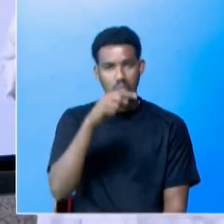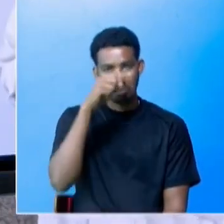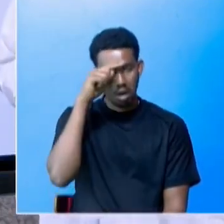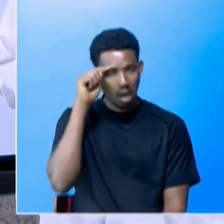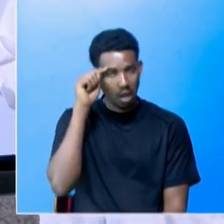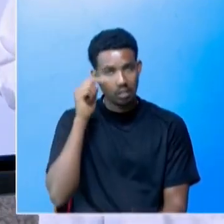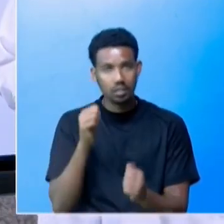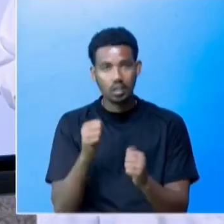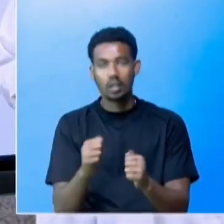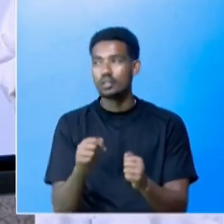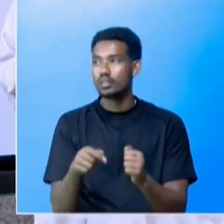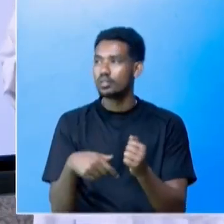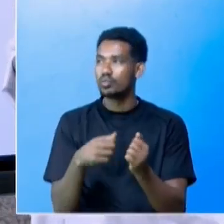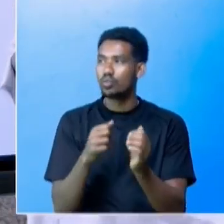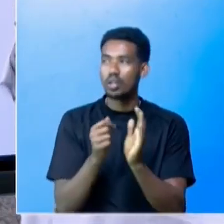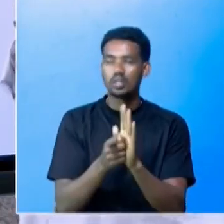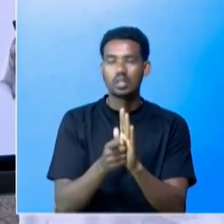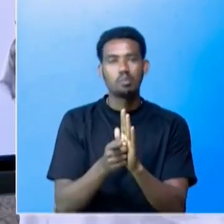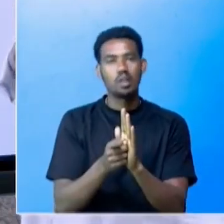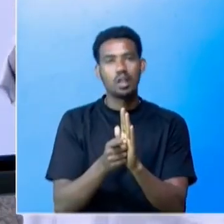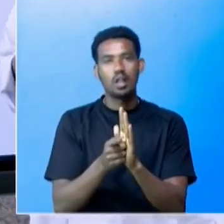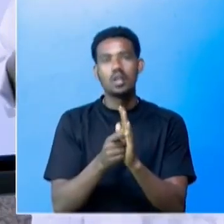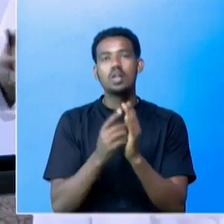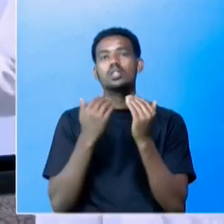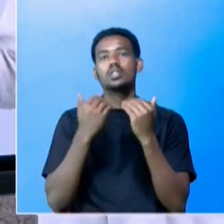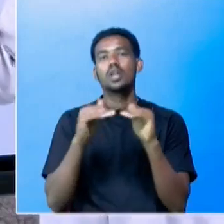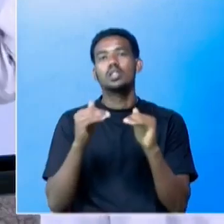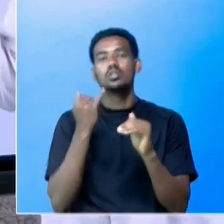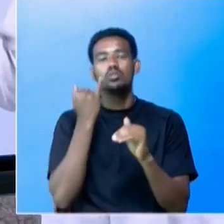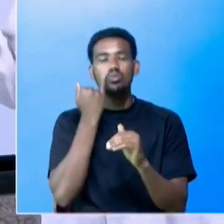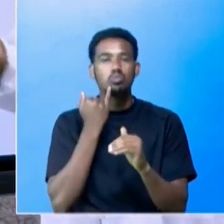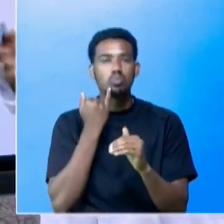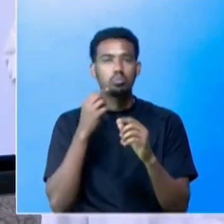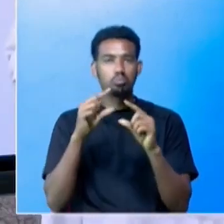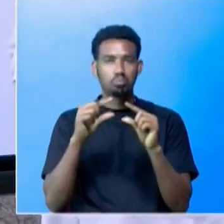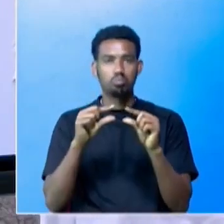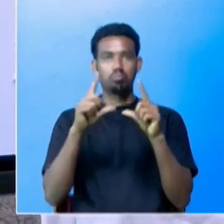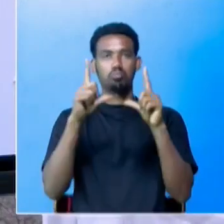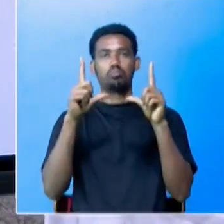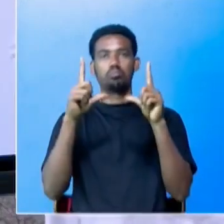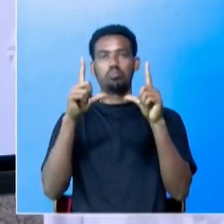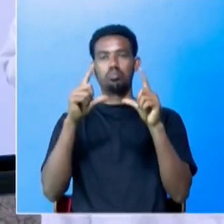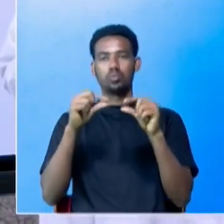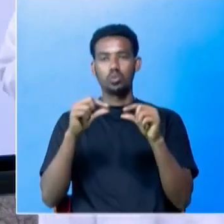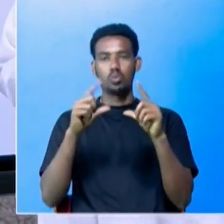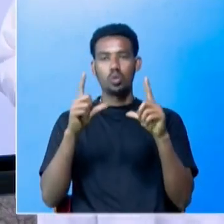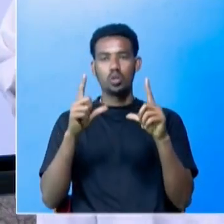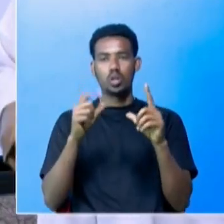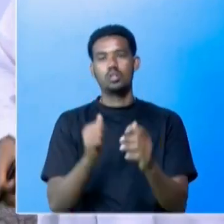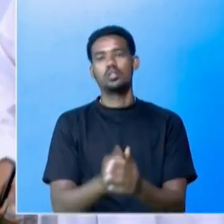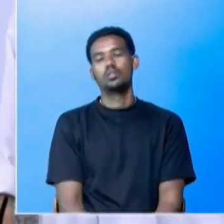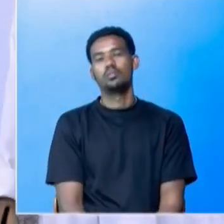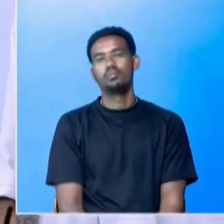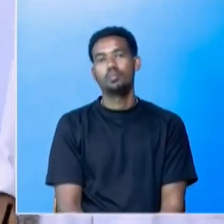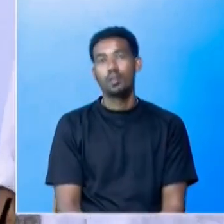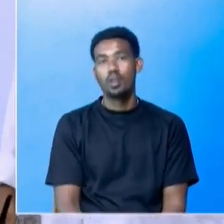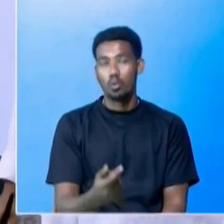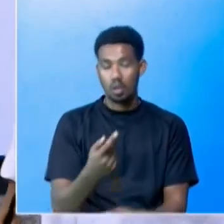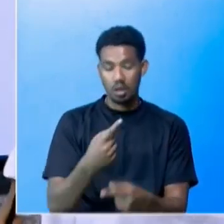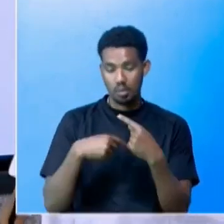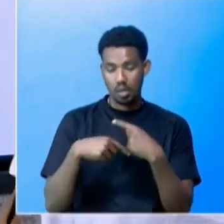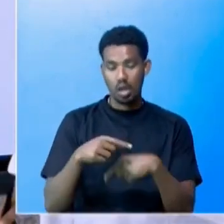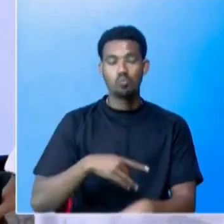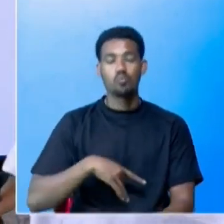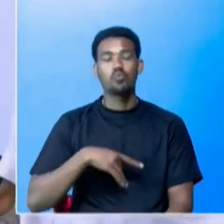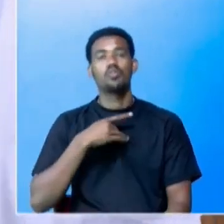example, teeny, and also huge. And here, feeling. When we come to feeling, we